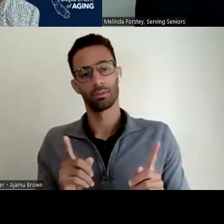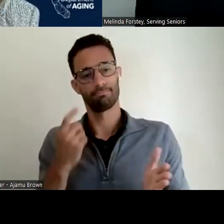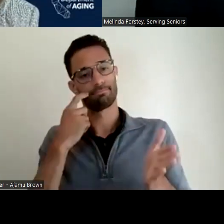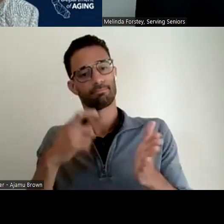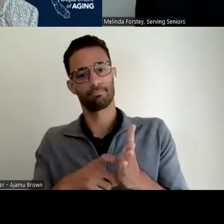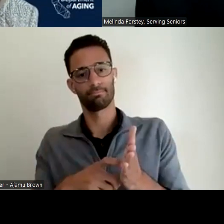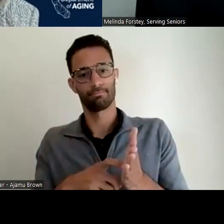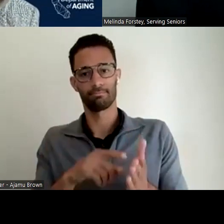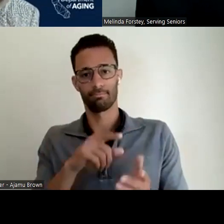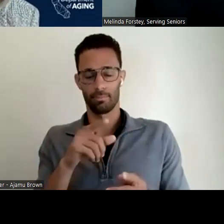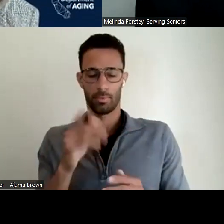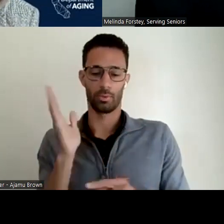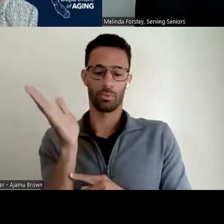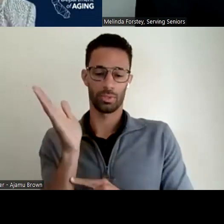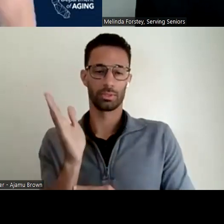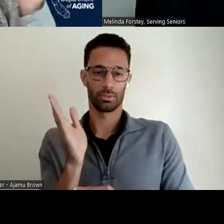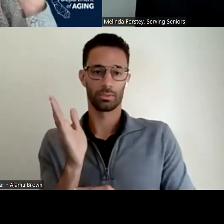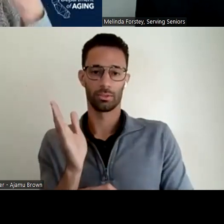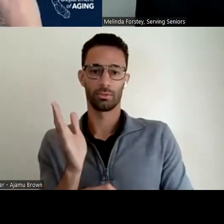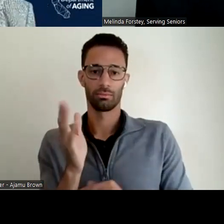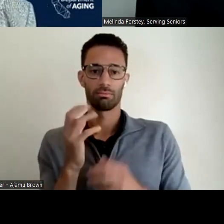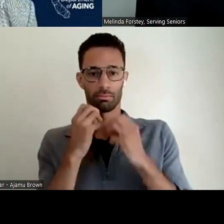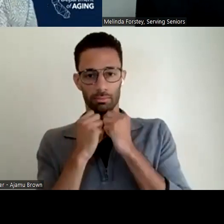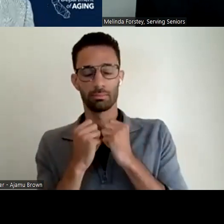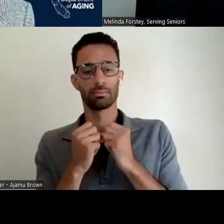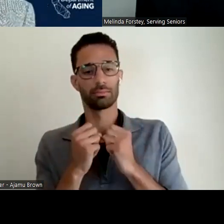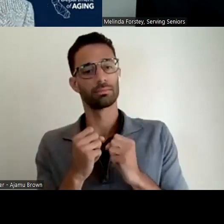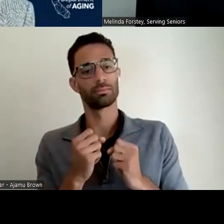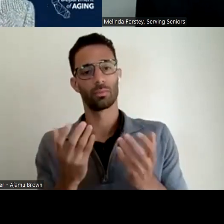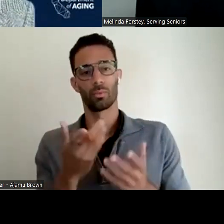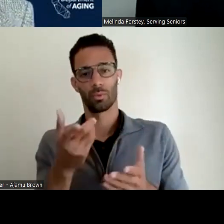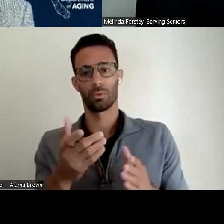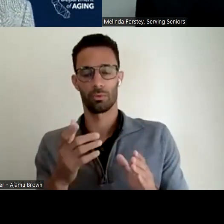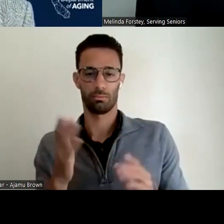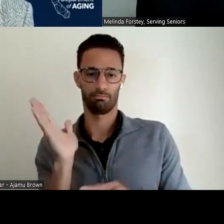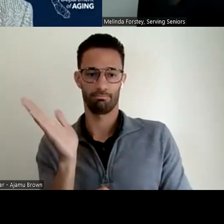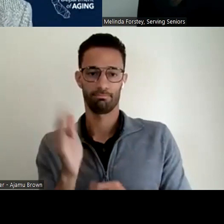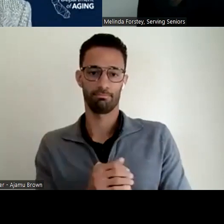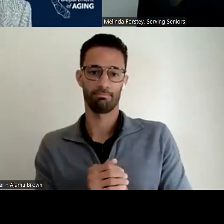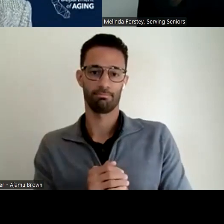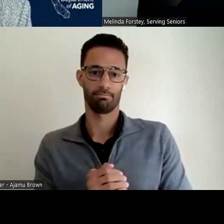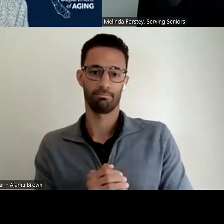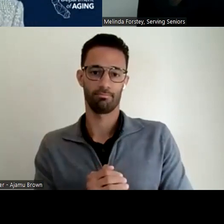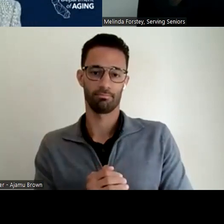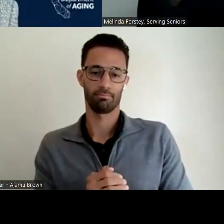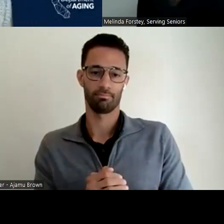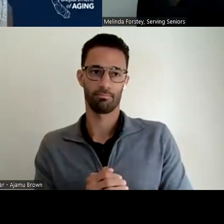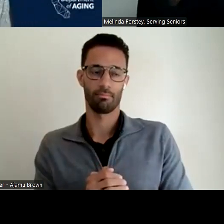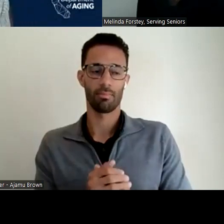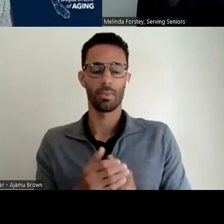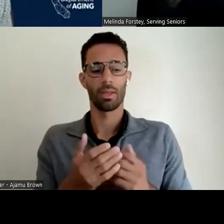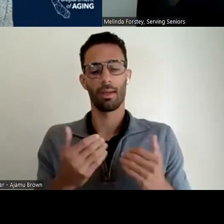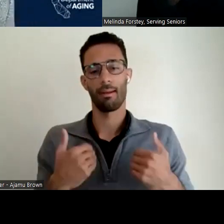the presentation that you provided. One question, and it's more of a comment, but I think